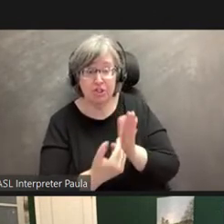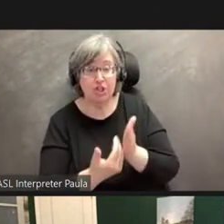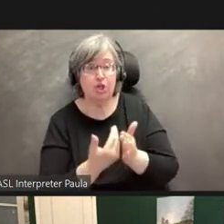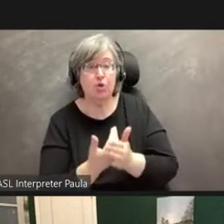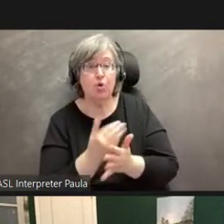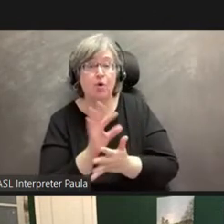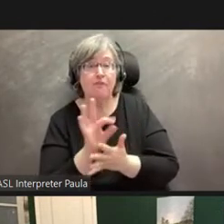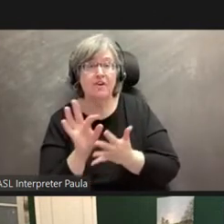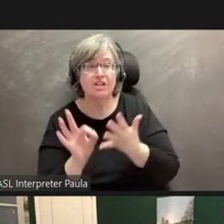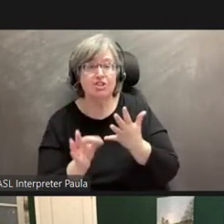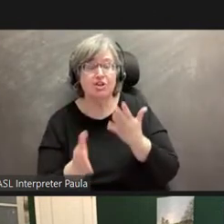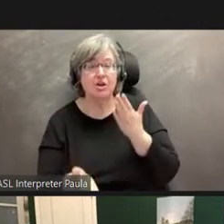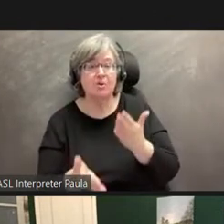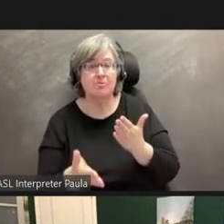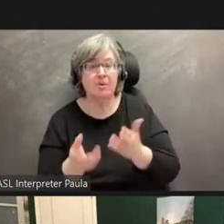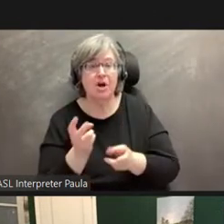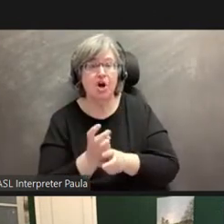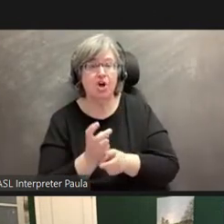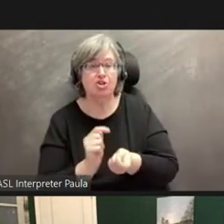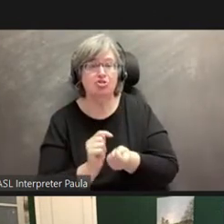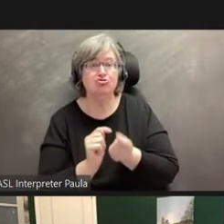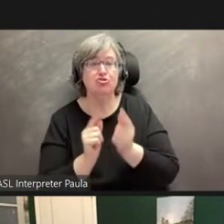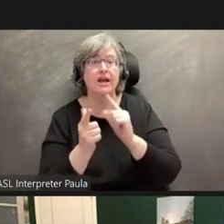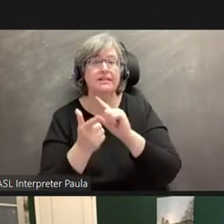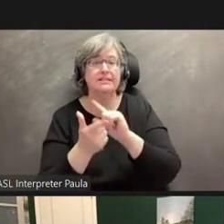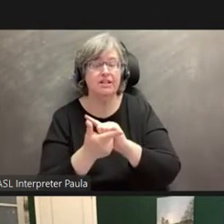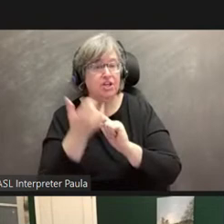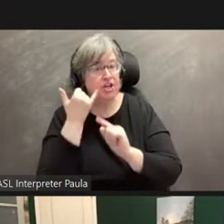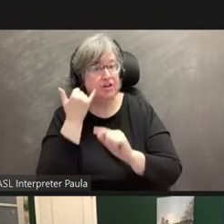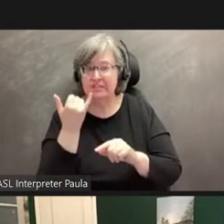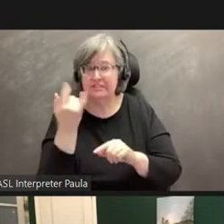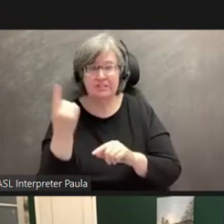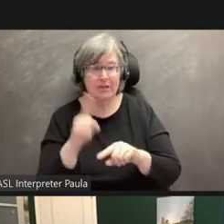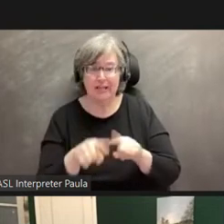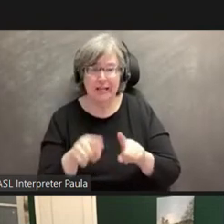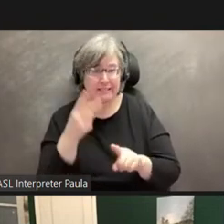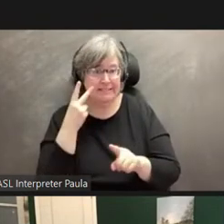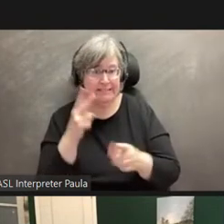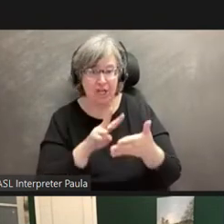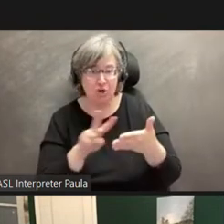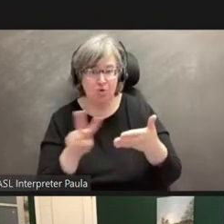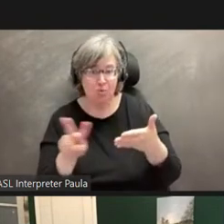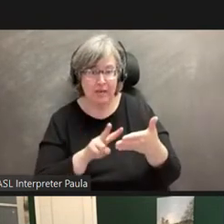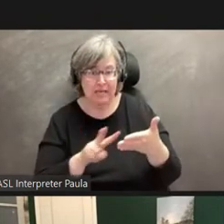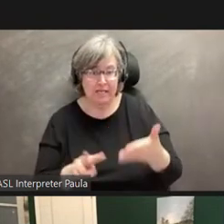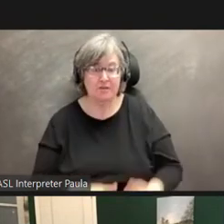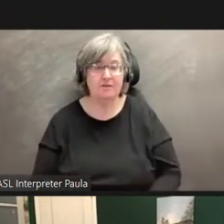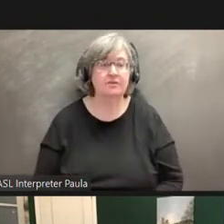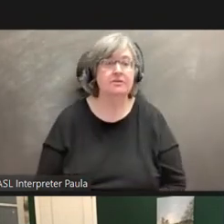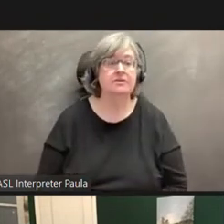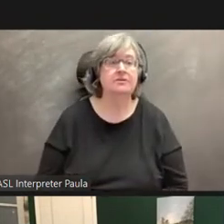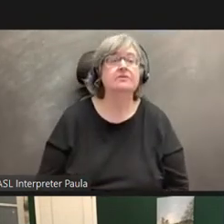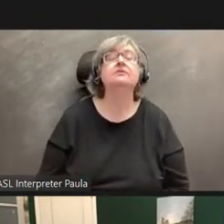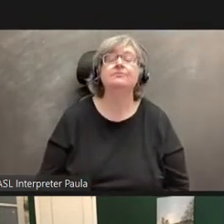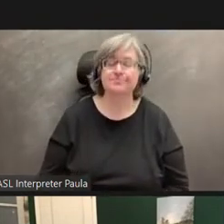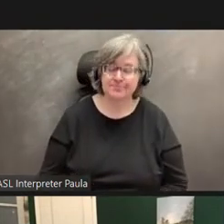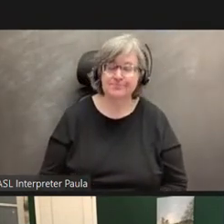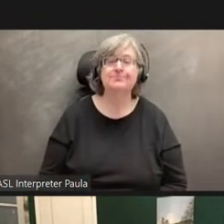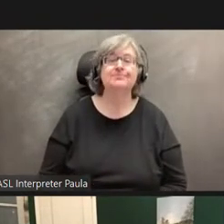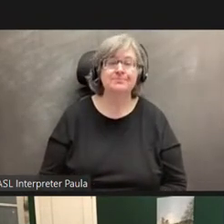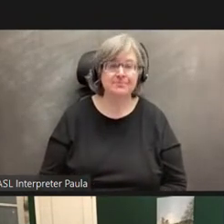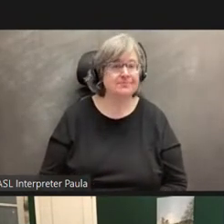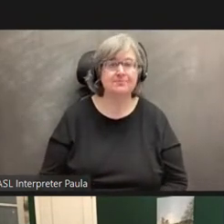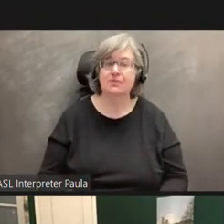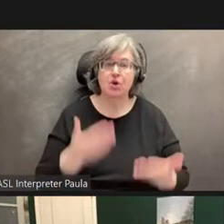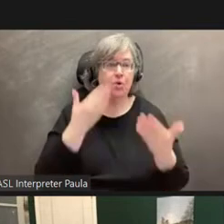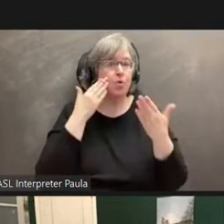that might be hard to translate if someone cannot actually see it. Yeah, so we don't